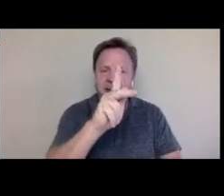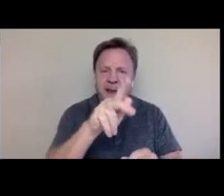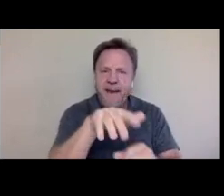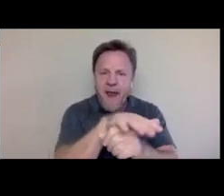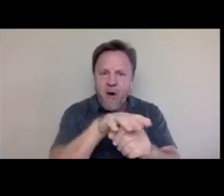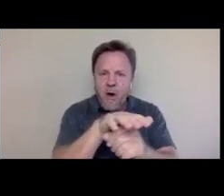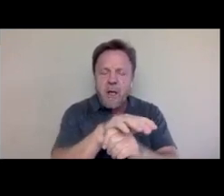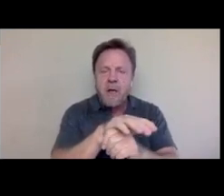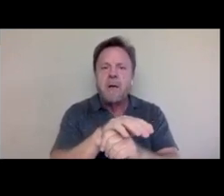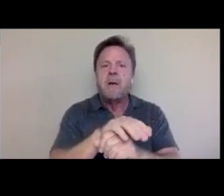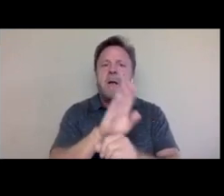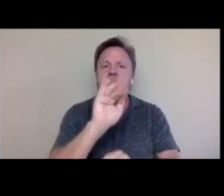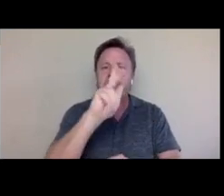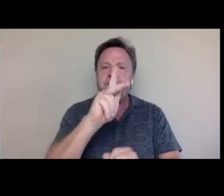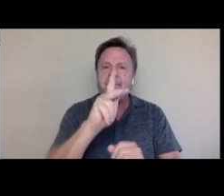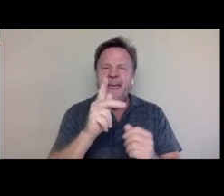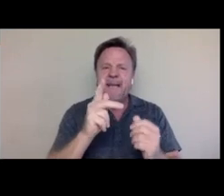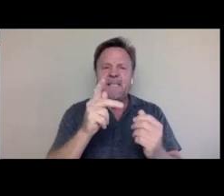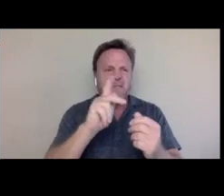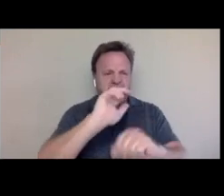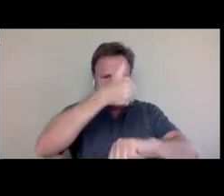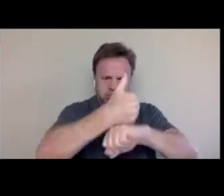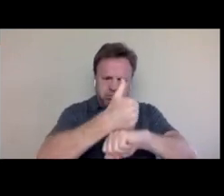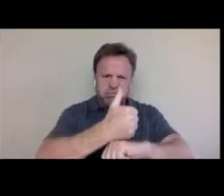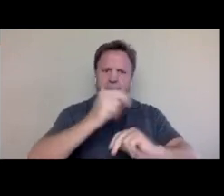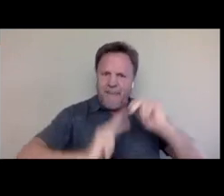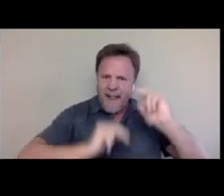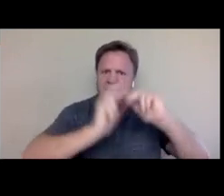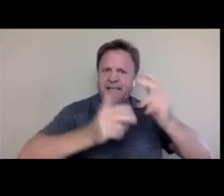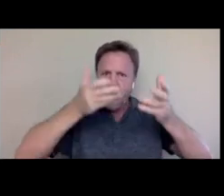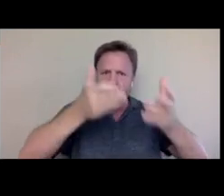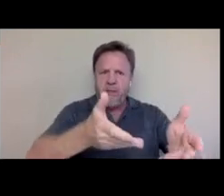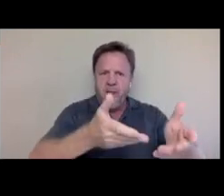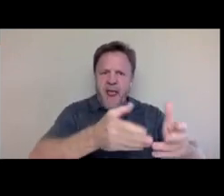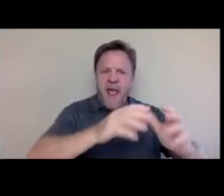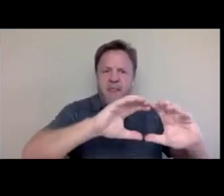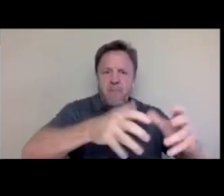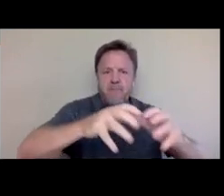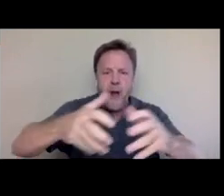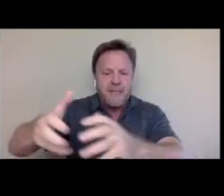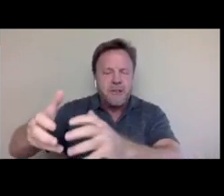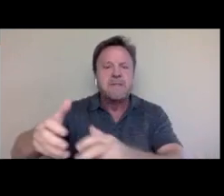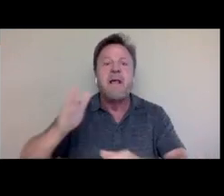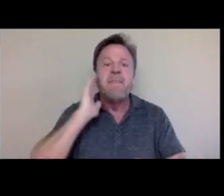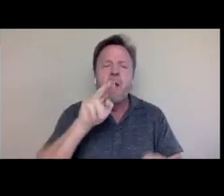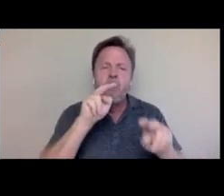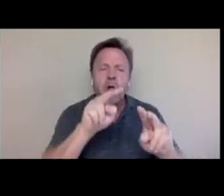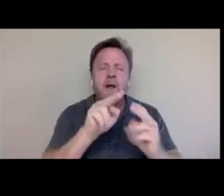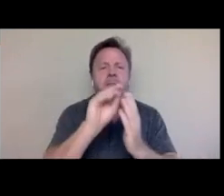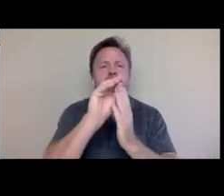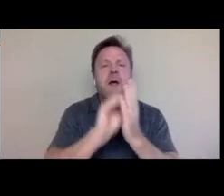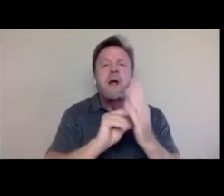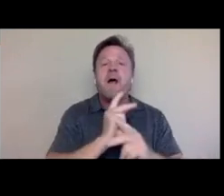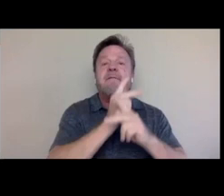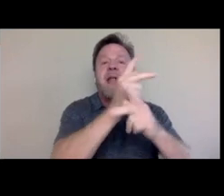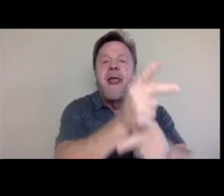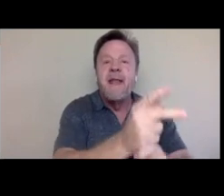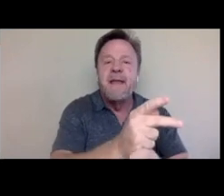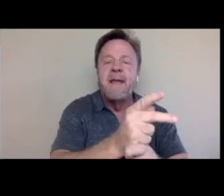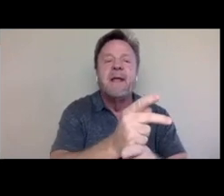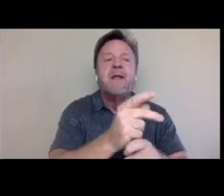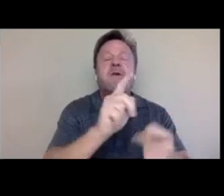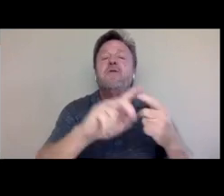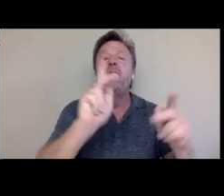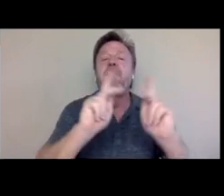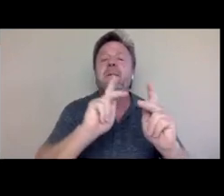bank's physical presence is, where their branches are. They're going to look at a record of lending to borrowers, not just